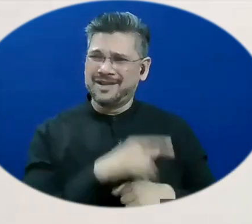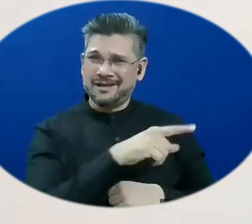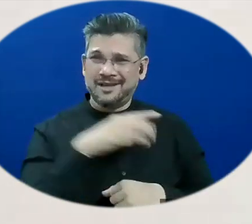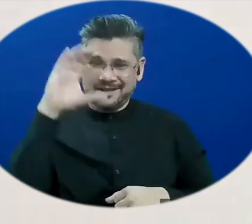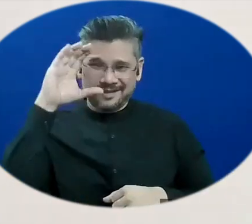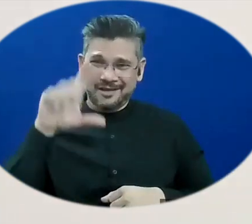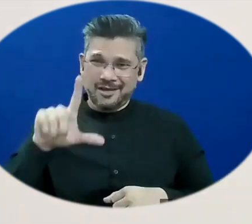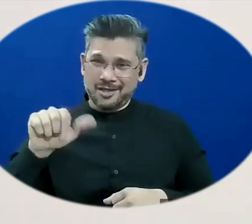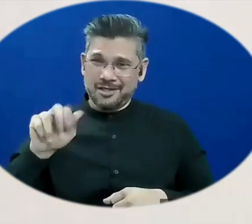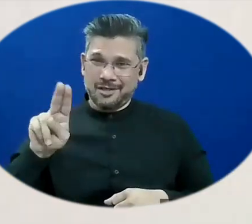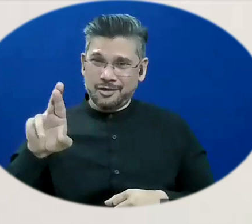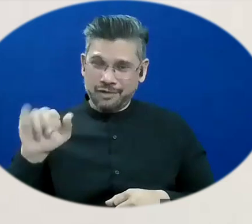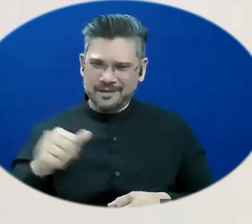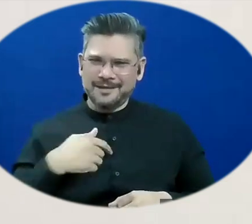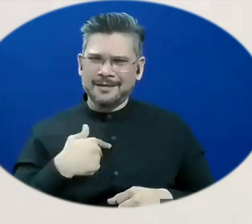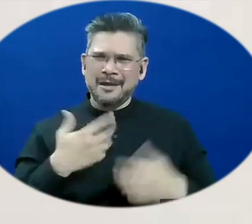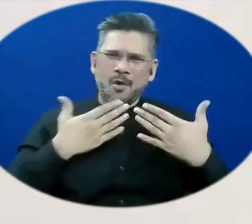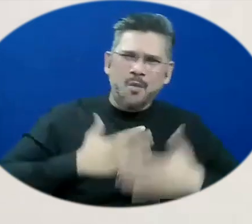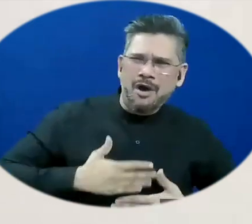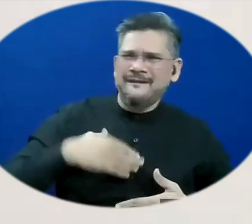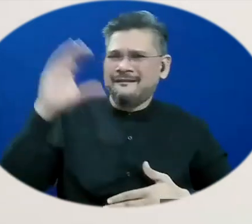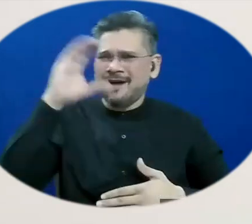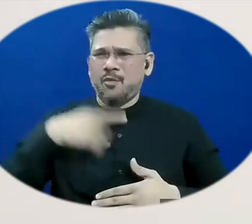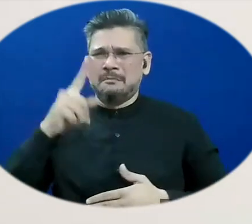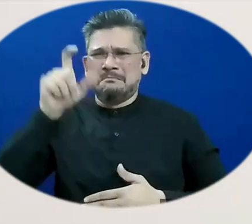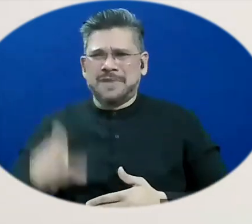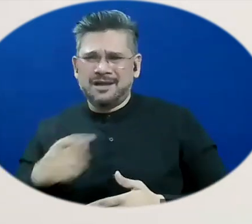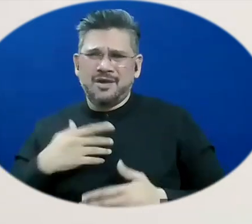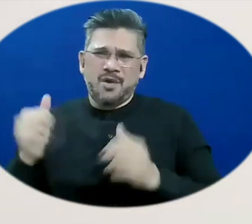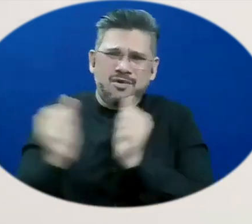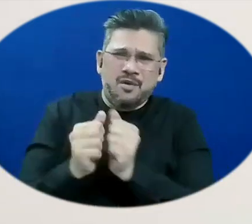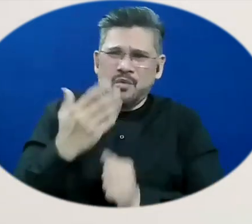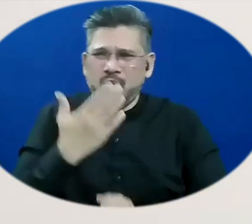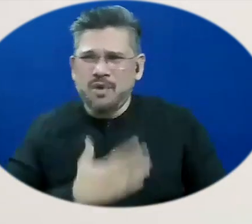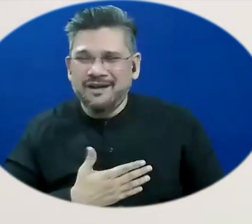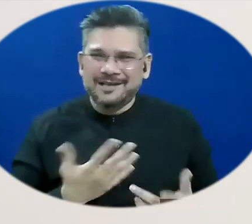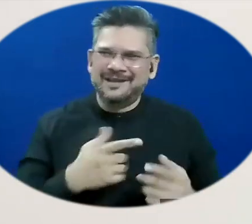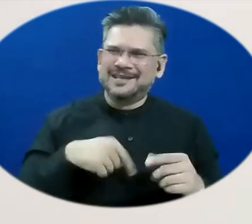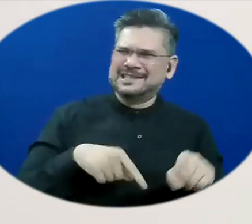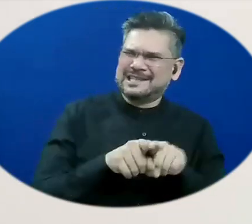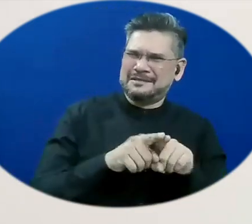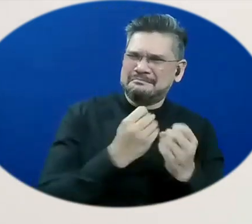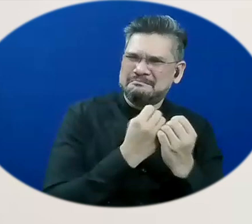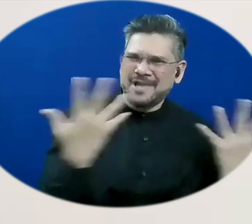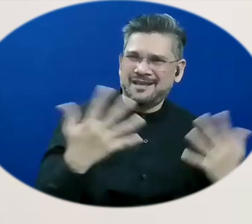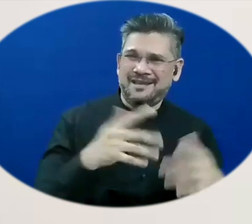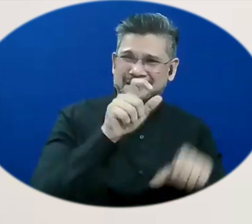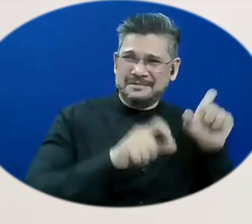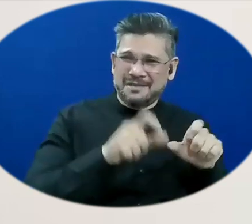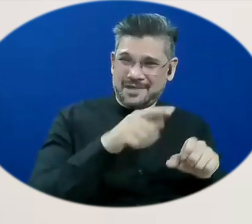person. And I think for many persons living with dementia, the care partner is their